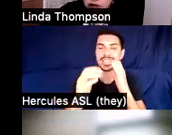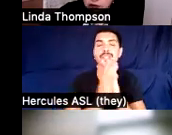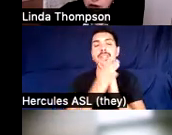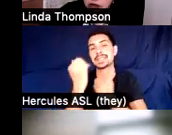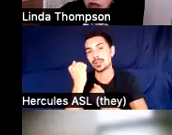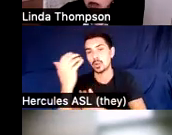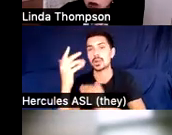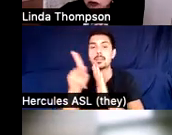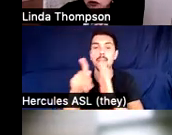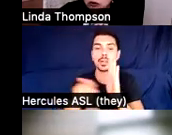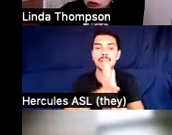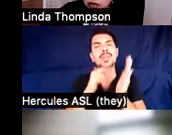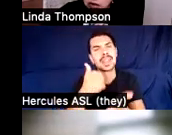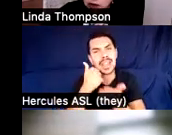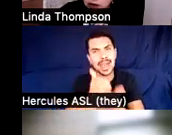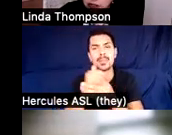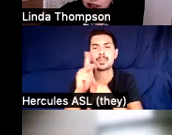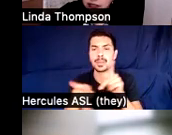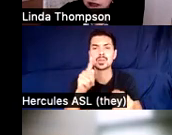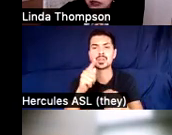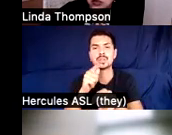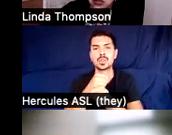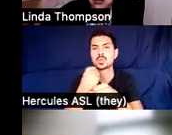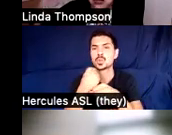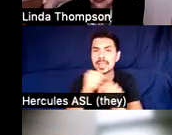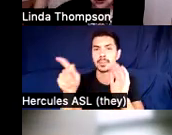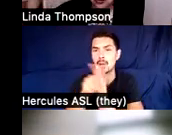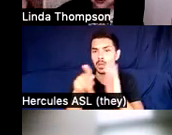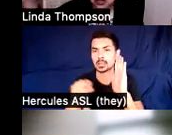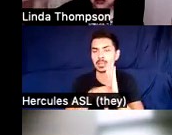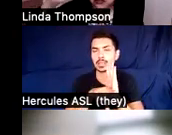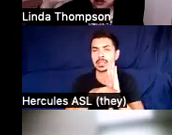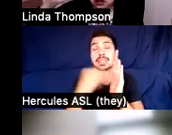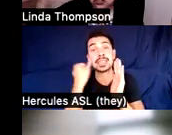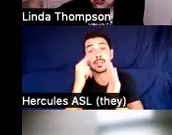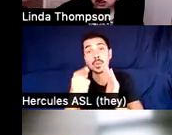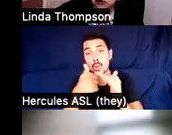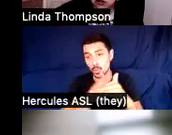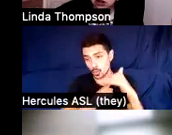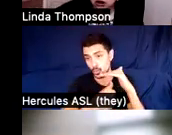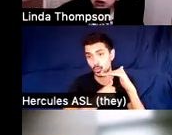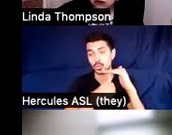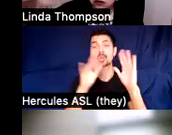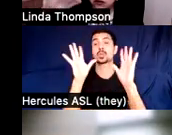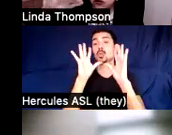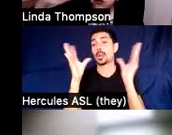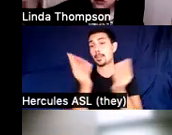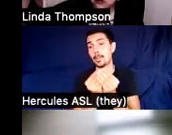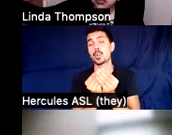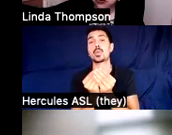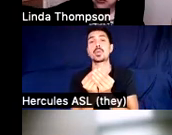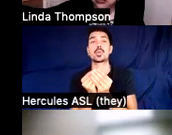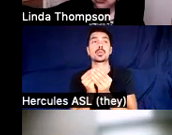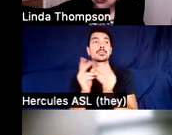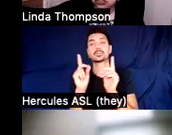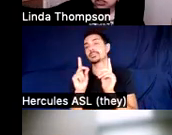have people help co-create policies. And if you're underneath a tribal arm, or maybe